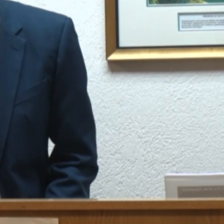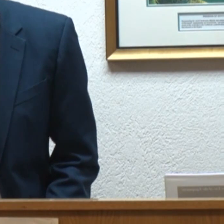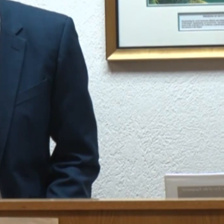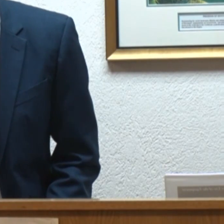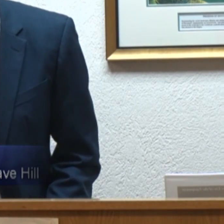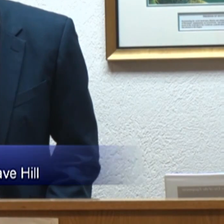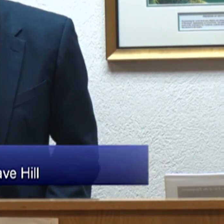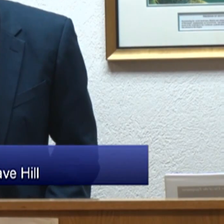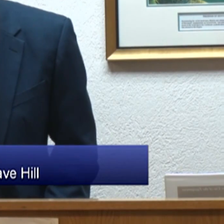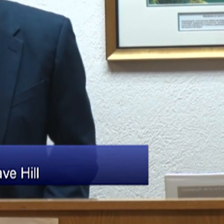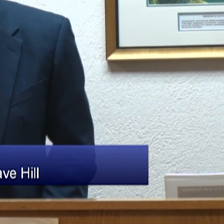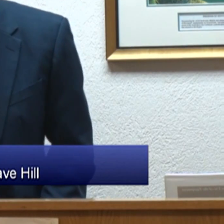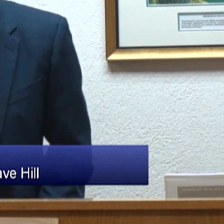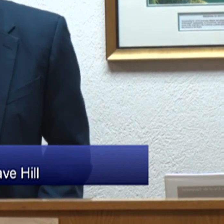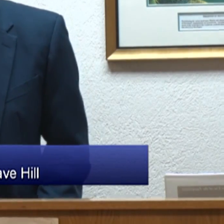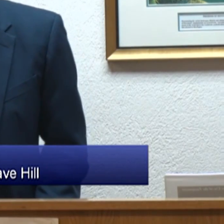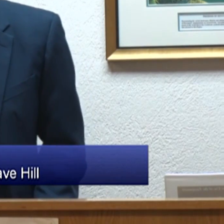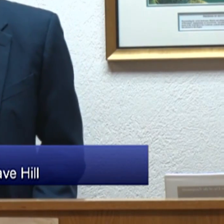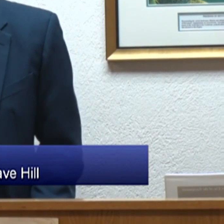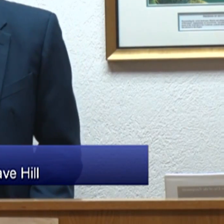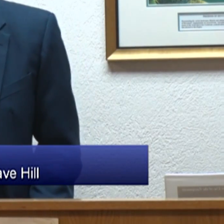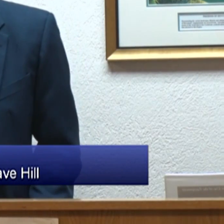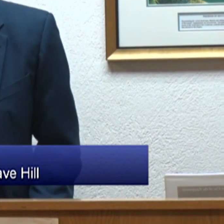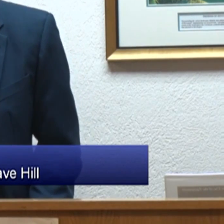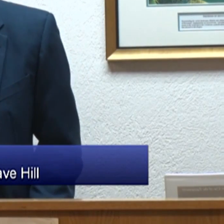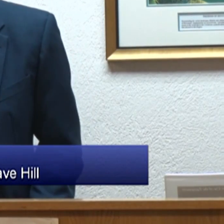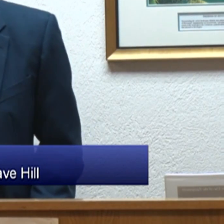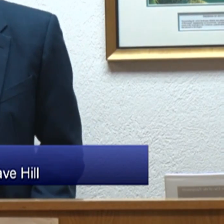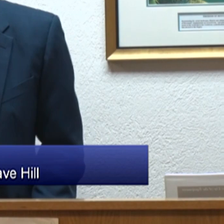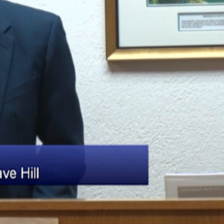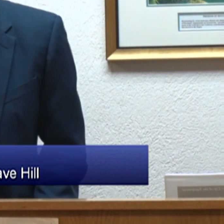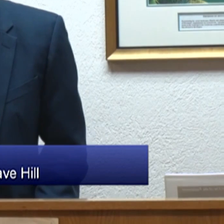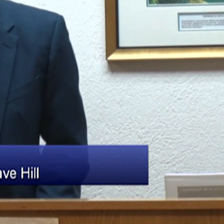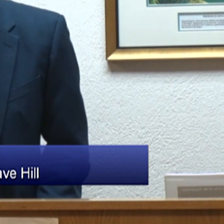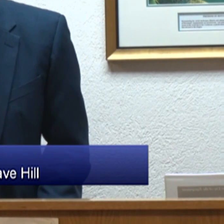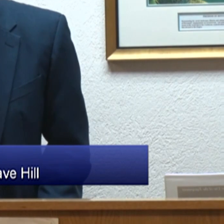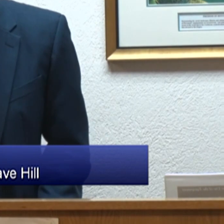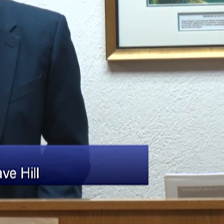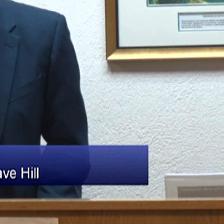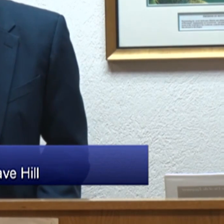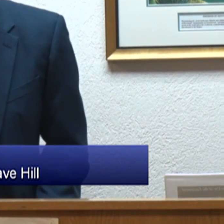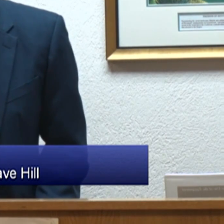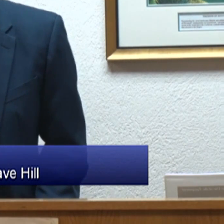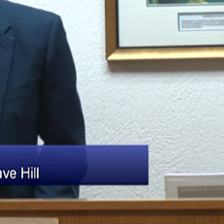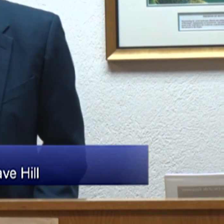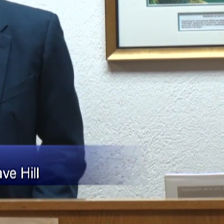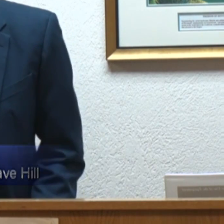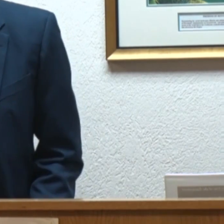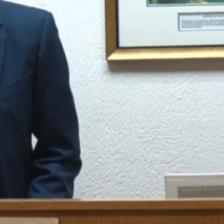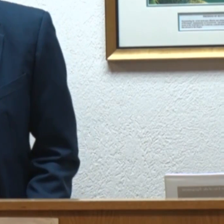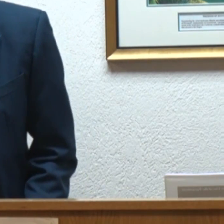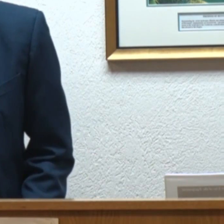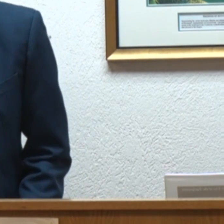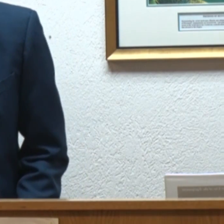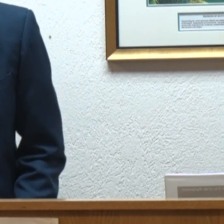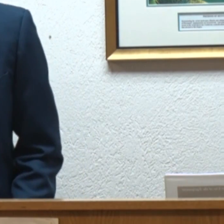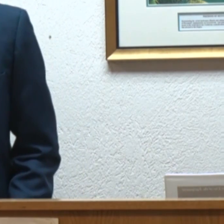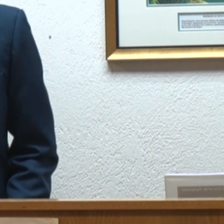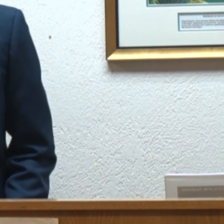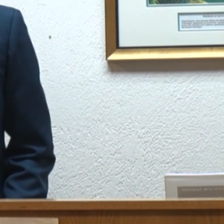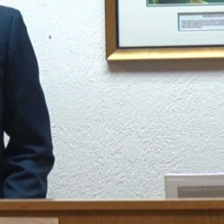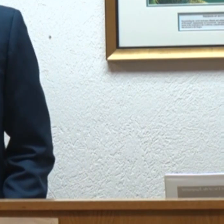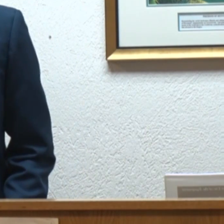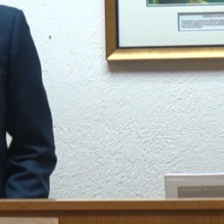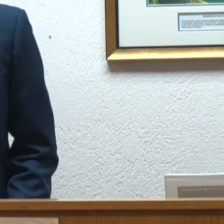flow, and we seem to think that there is nothing that we can do to stop the slide, that slide